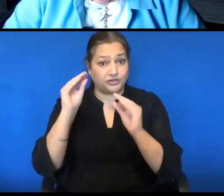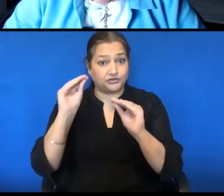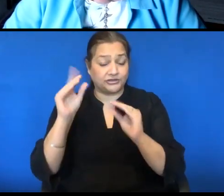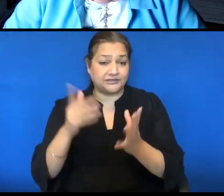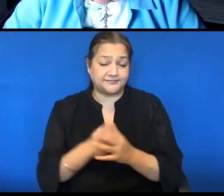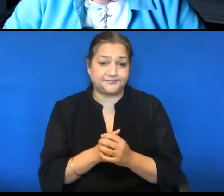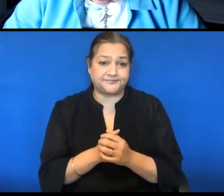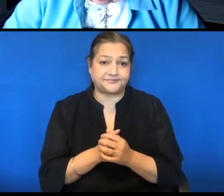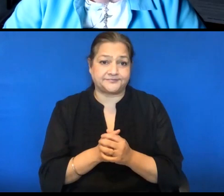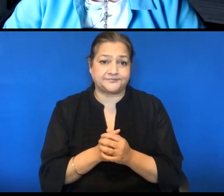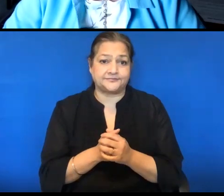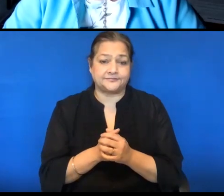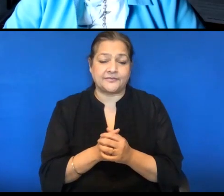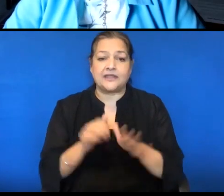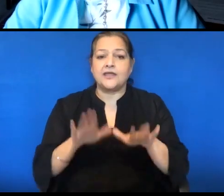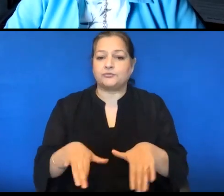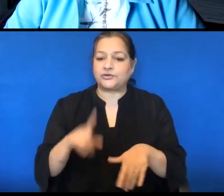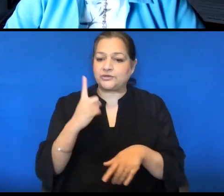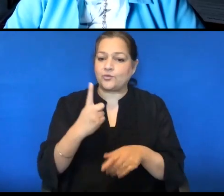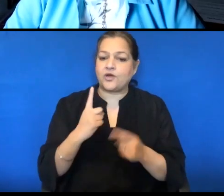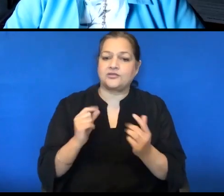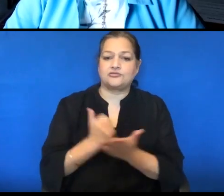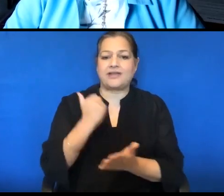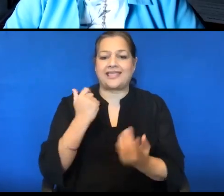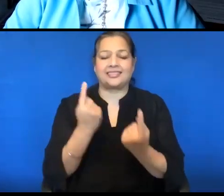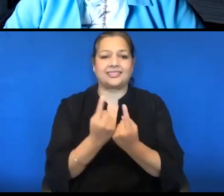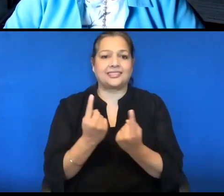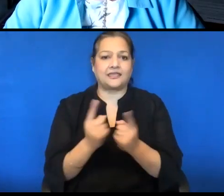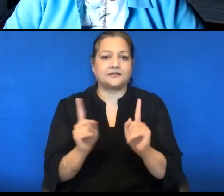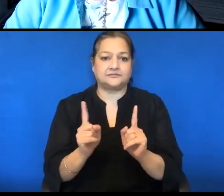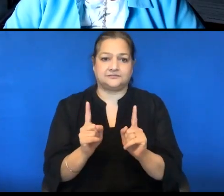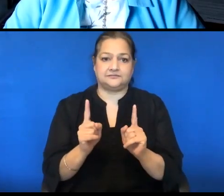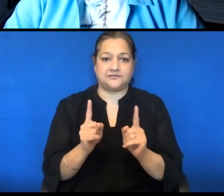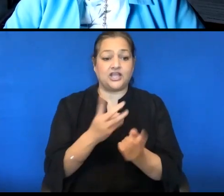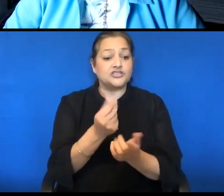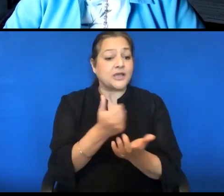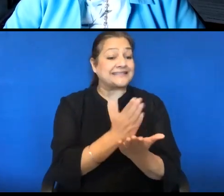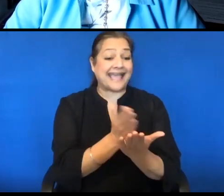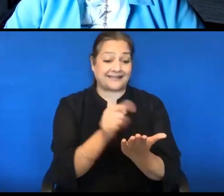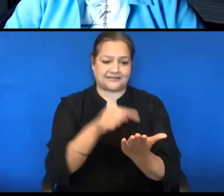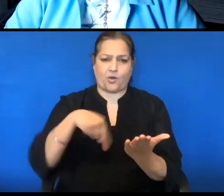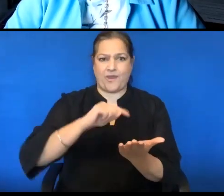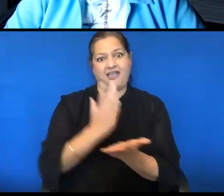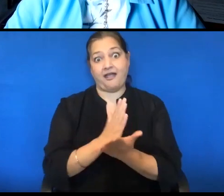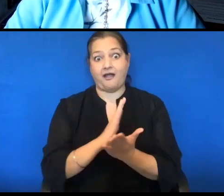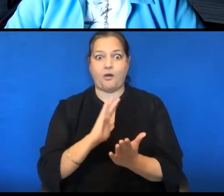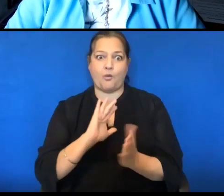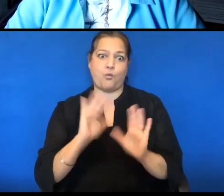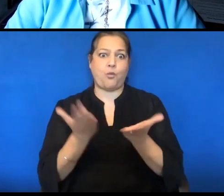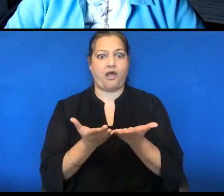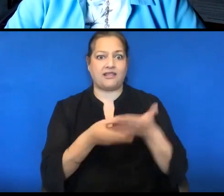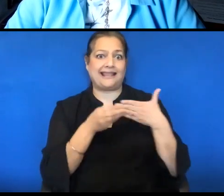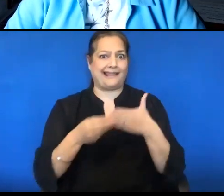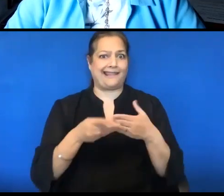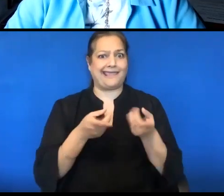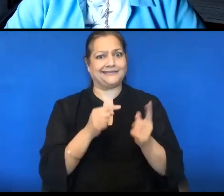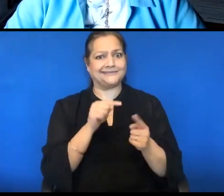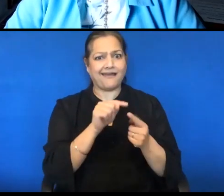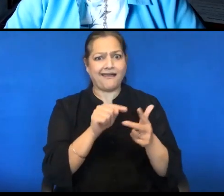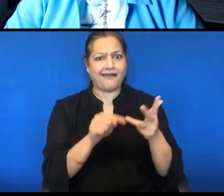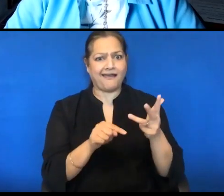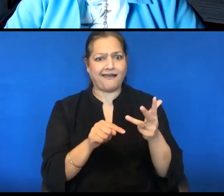great things about Britain, if you look at those sectors where we are world leaders, we're world leaders in higher education. Why would